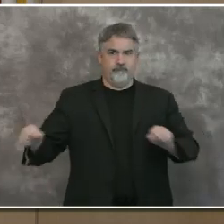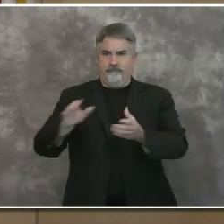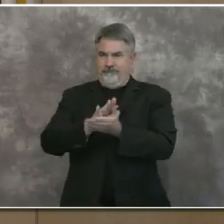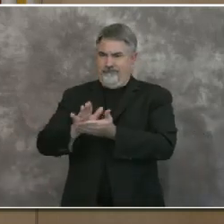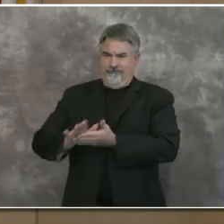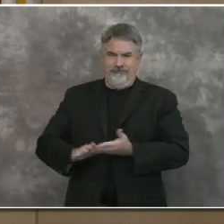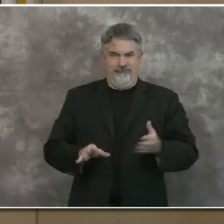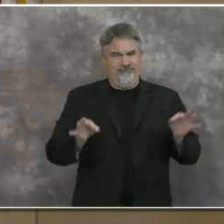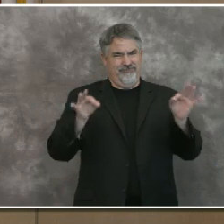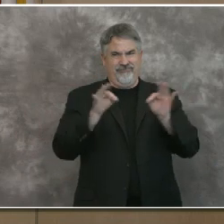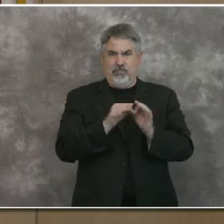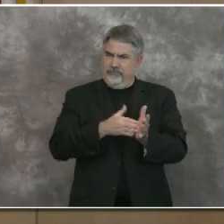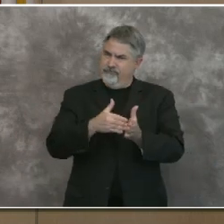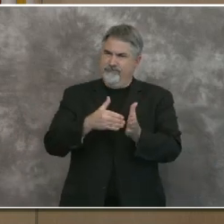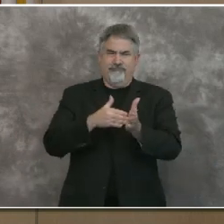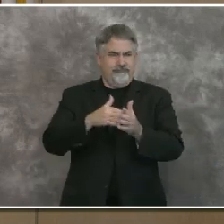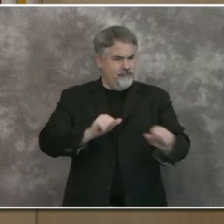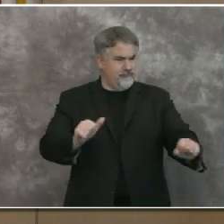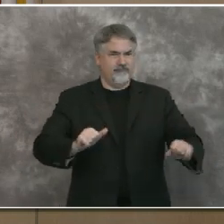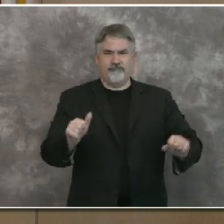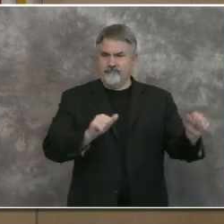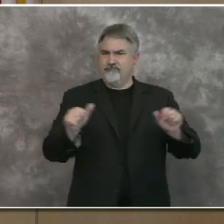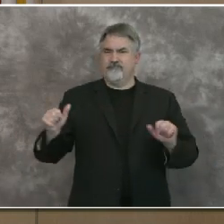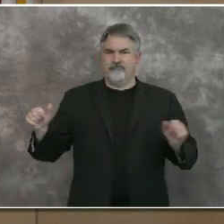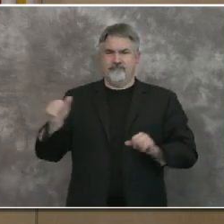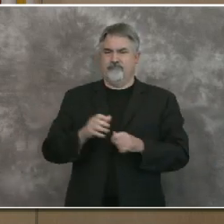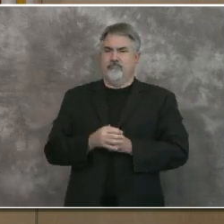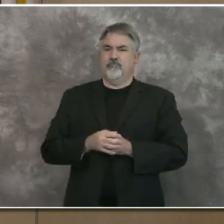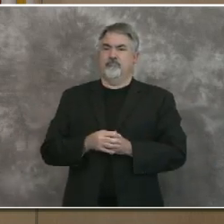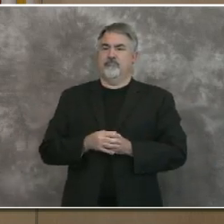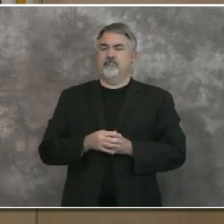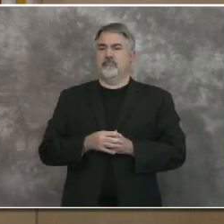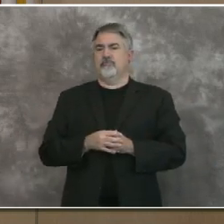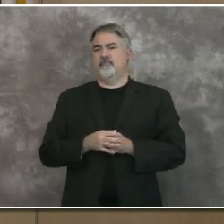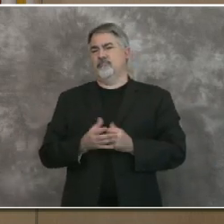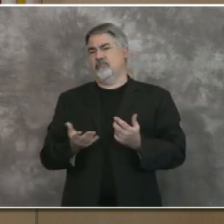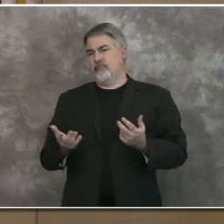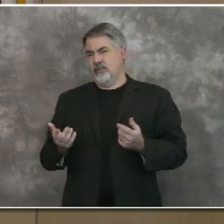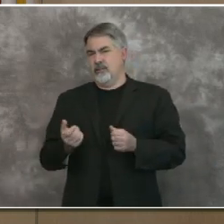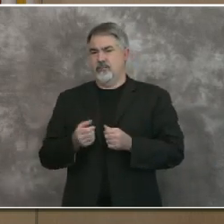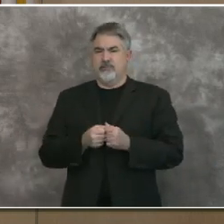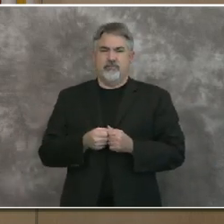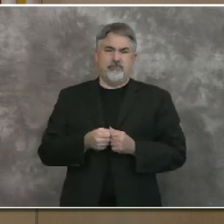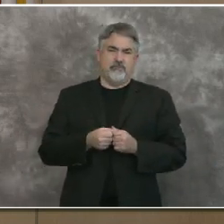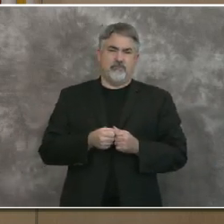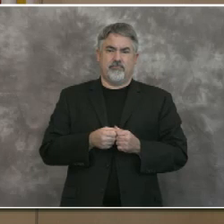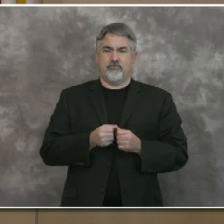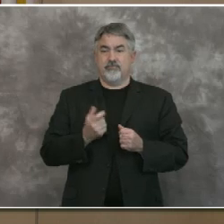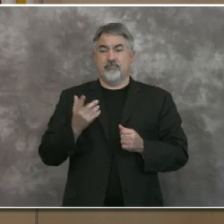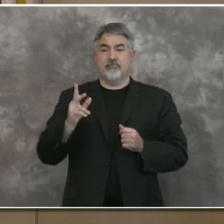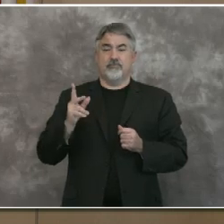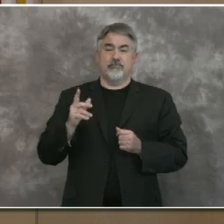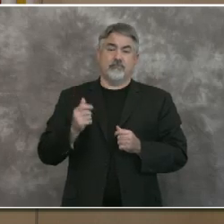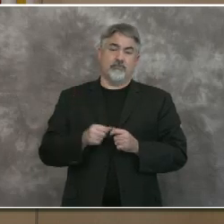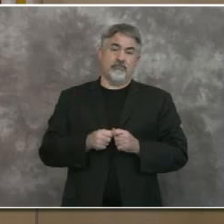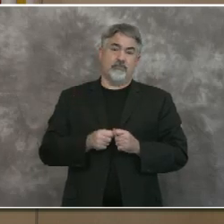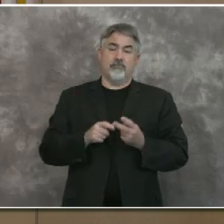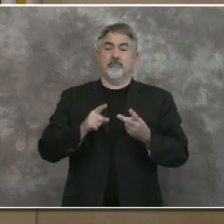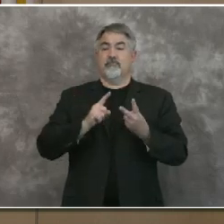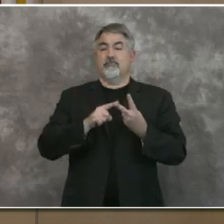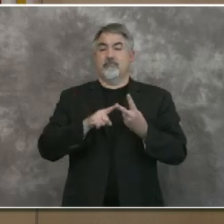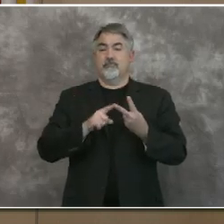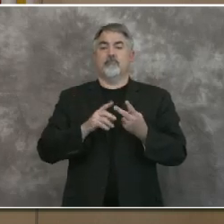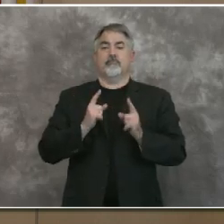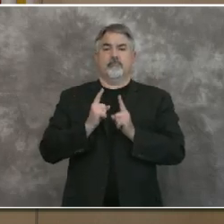on a frequent basis as individuals go through the environment. Social distancing